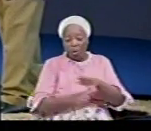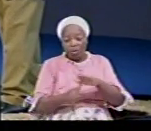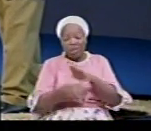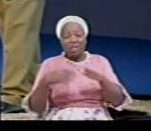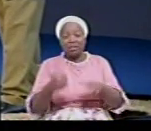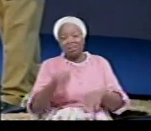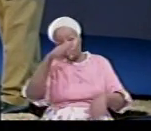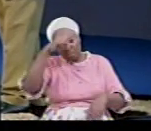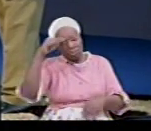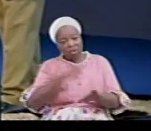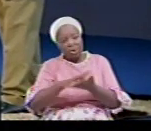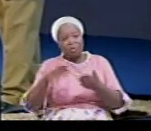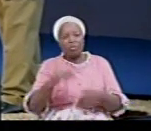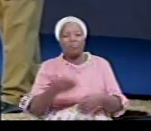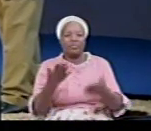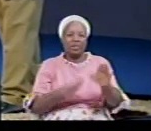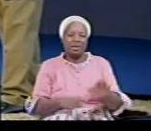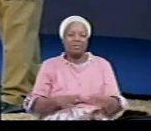death.